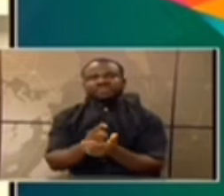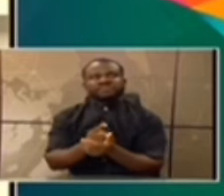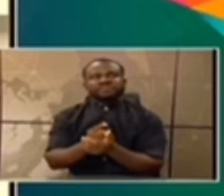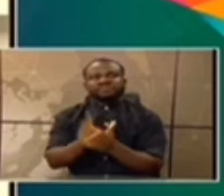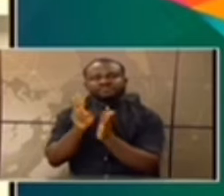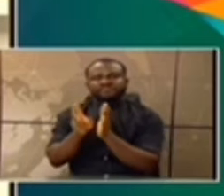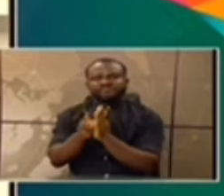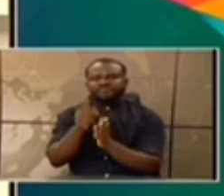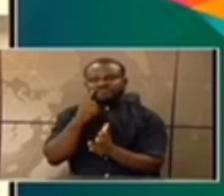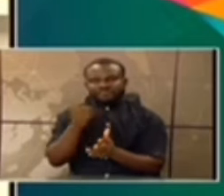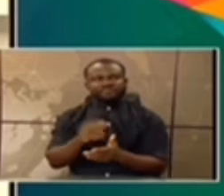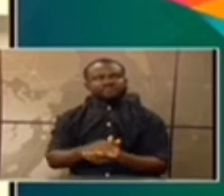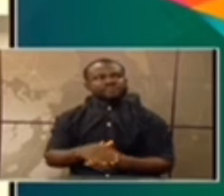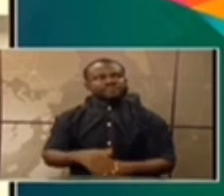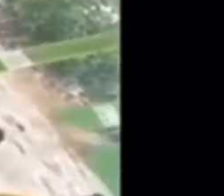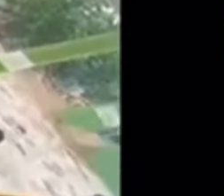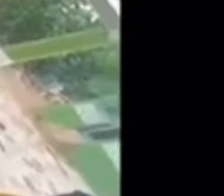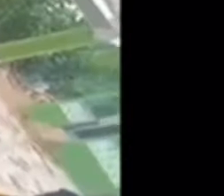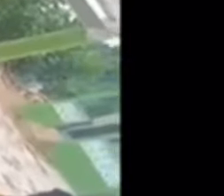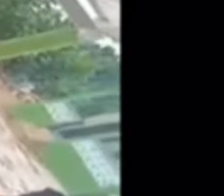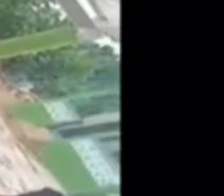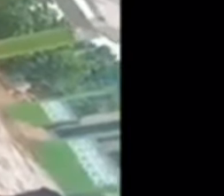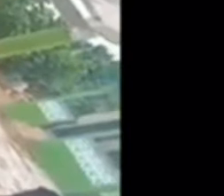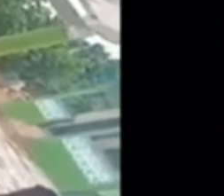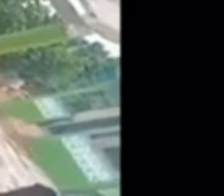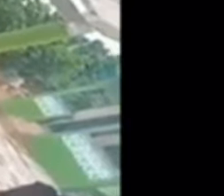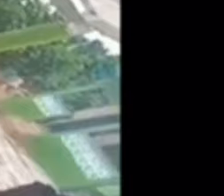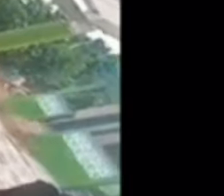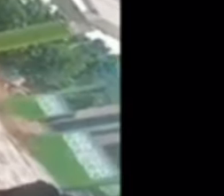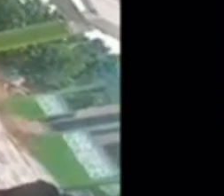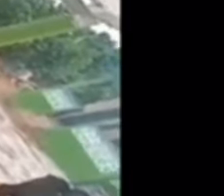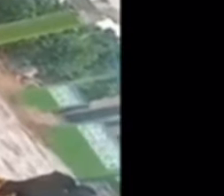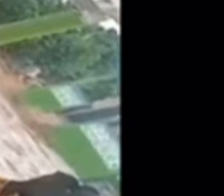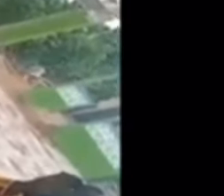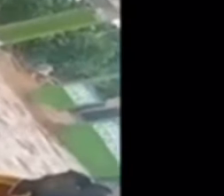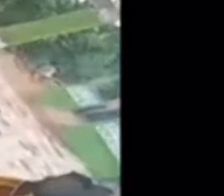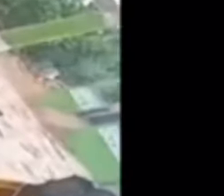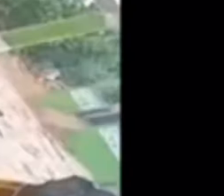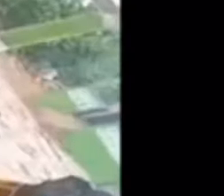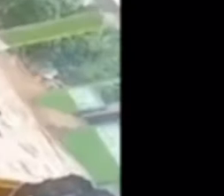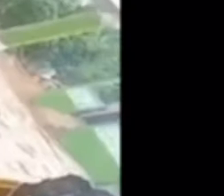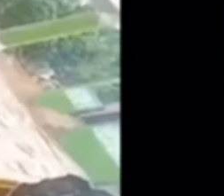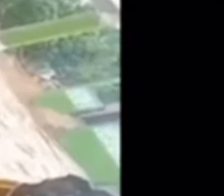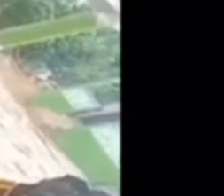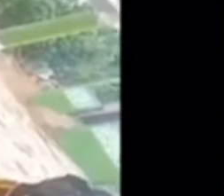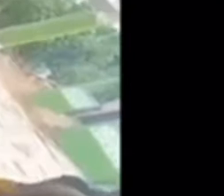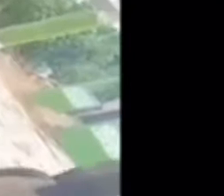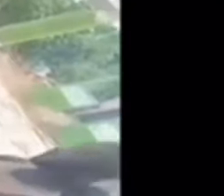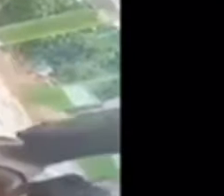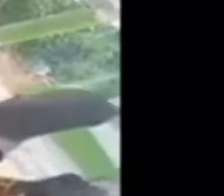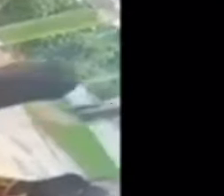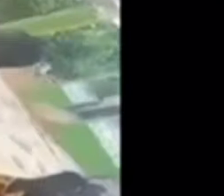wo da no e wo eye tema no wo se wo yo ba na sa wo bei bibi dwuma die kese pa